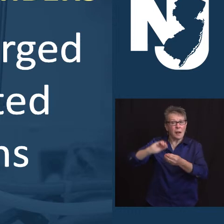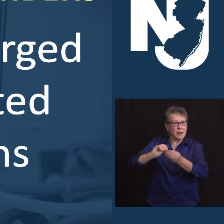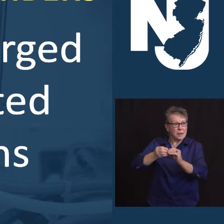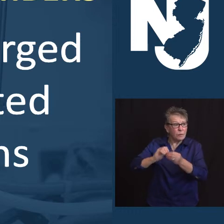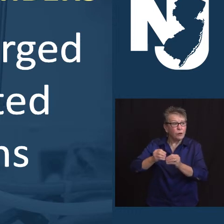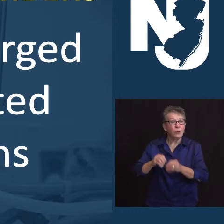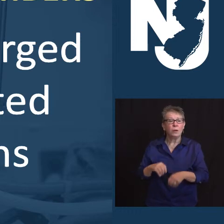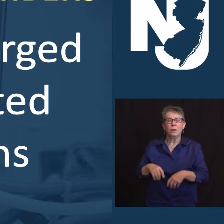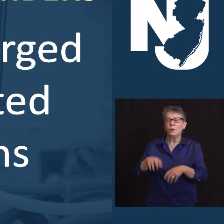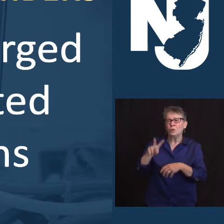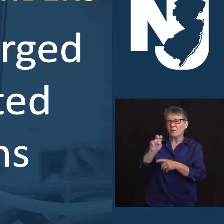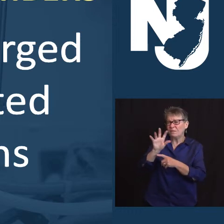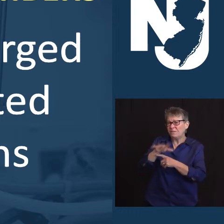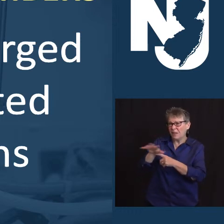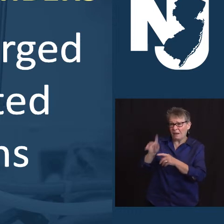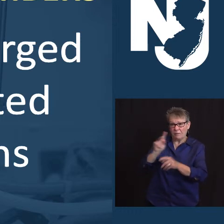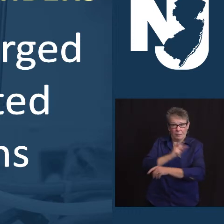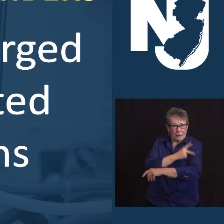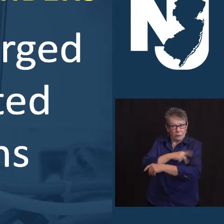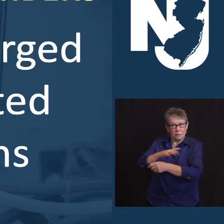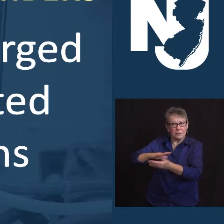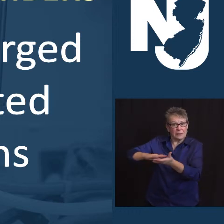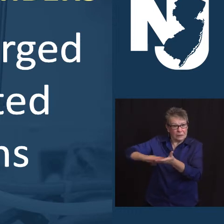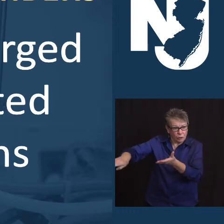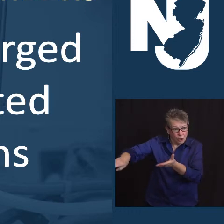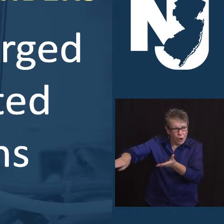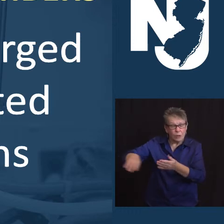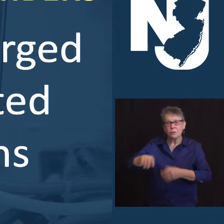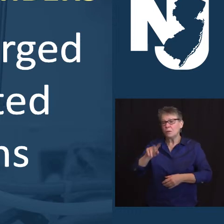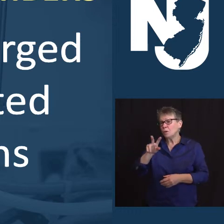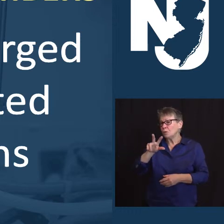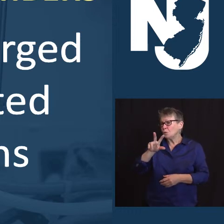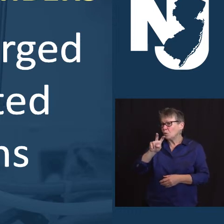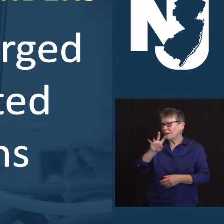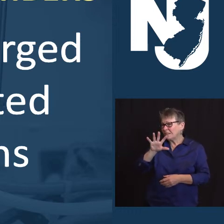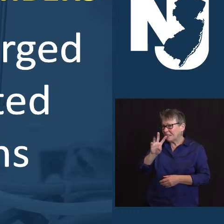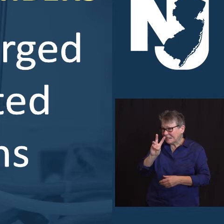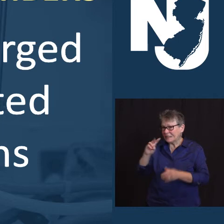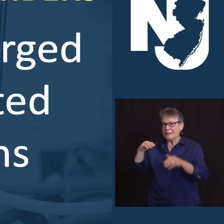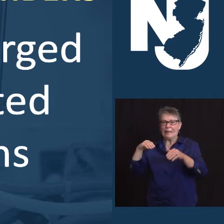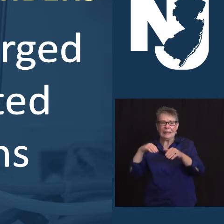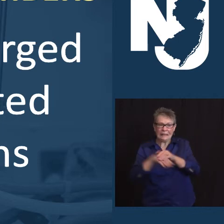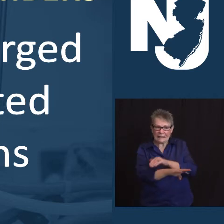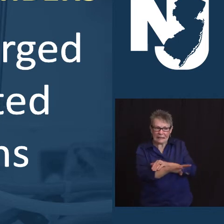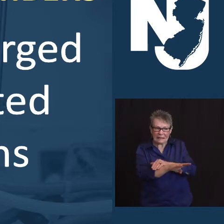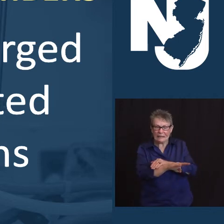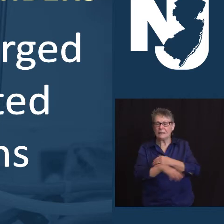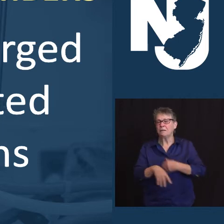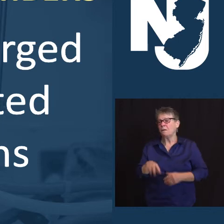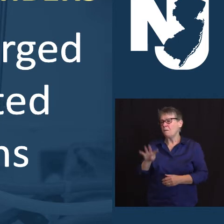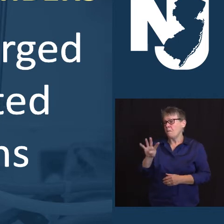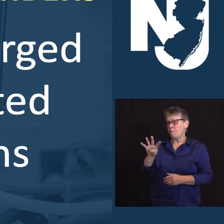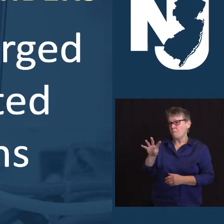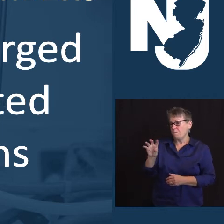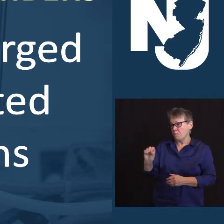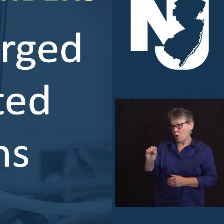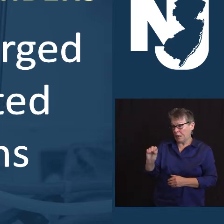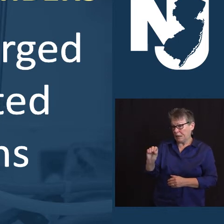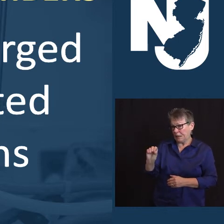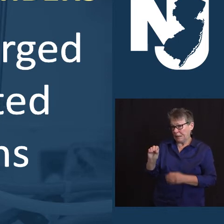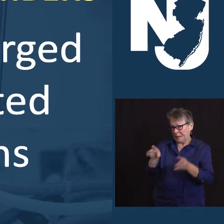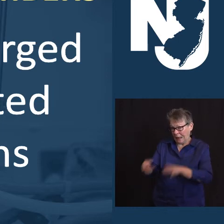in. And at the risk of comparing apples to oranges, 40 in-hospital deaths reported over the past